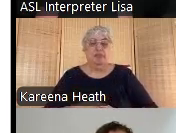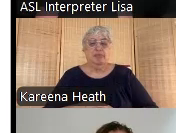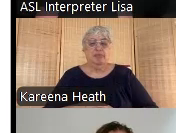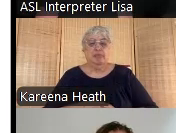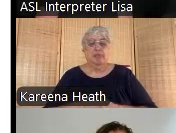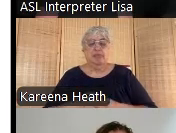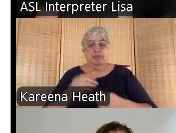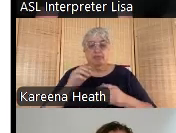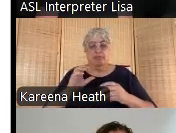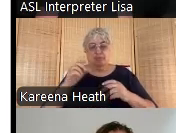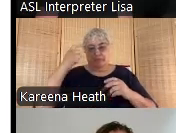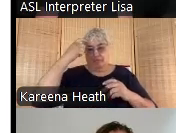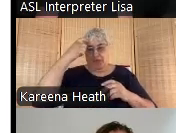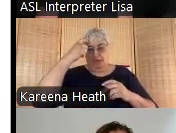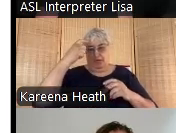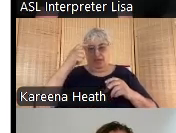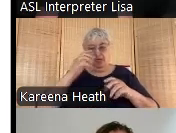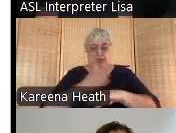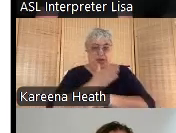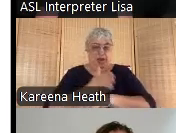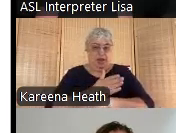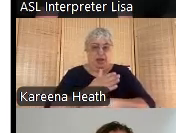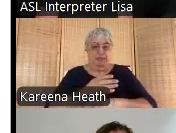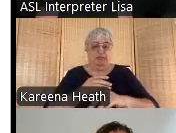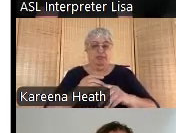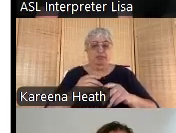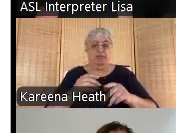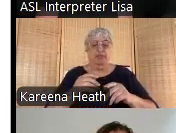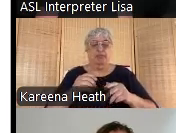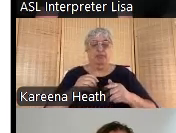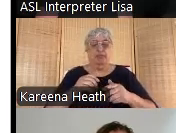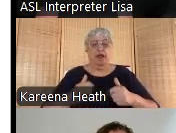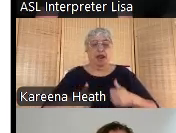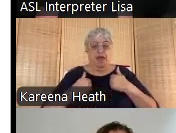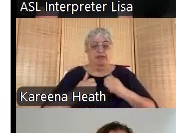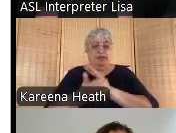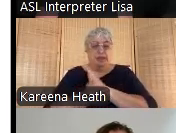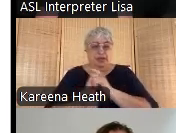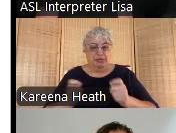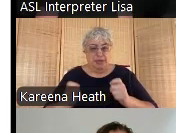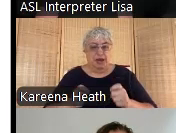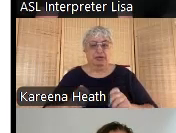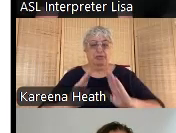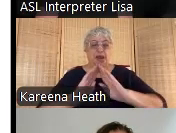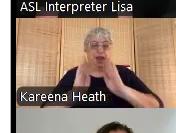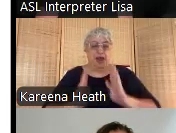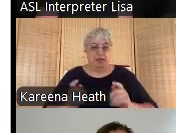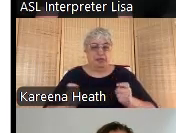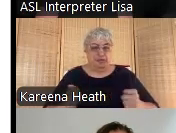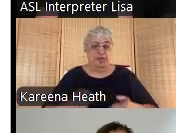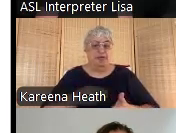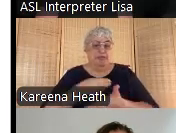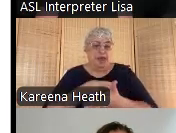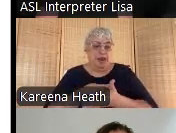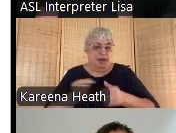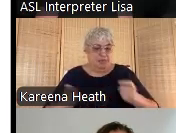Cognitive rehab is sometimes covered, household management, life skills management, financial management, those